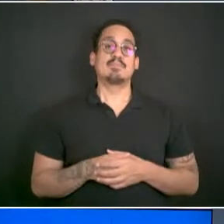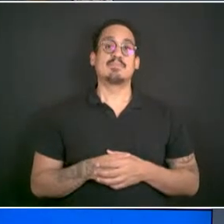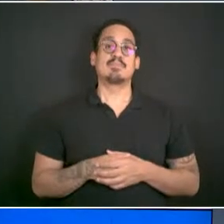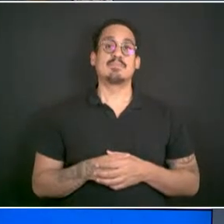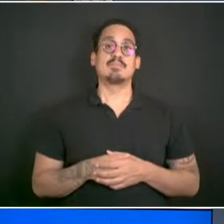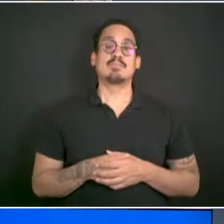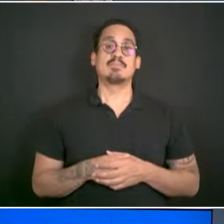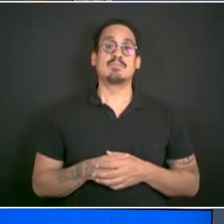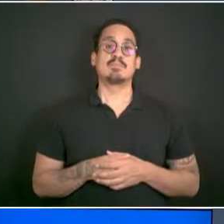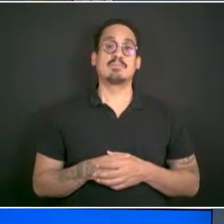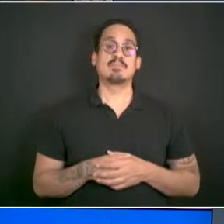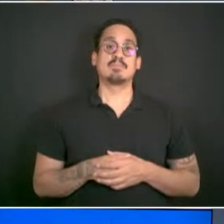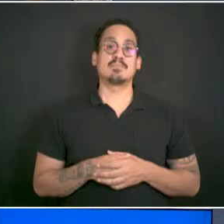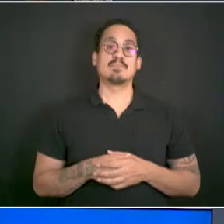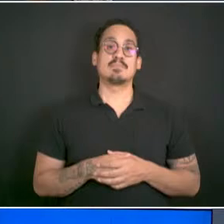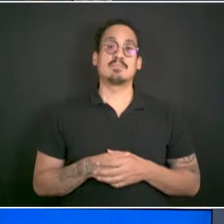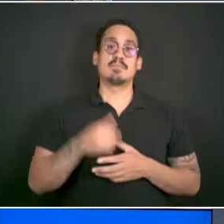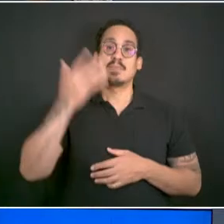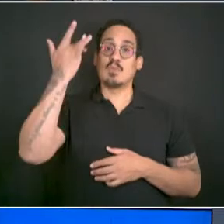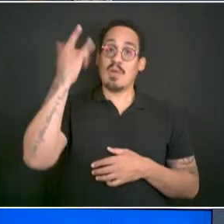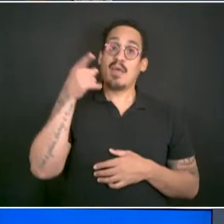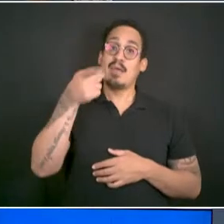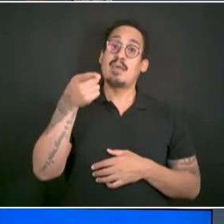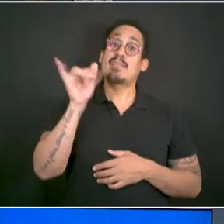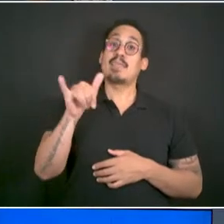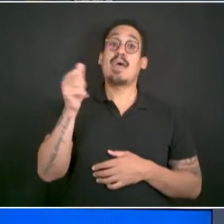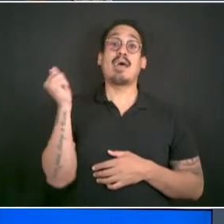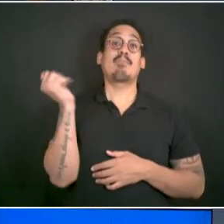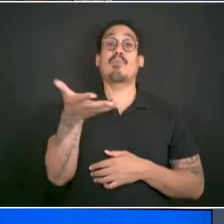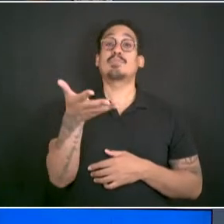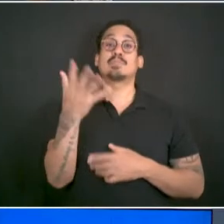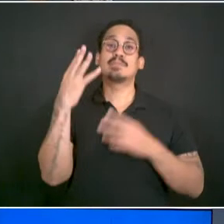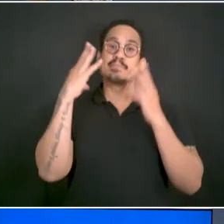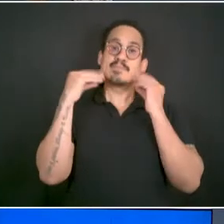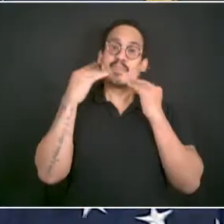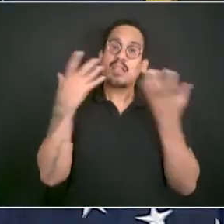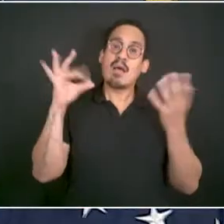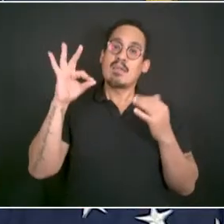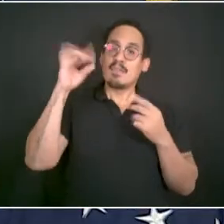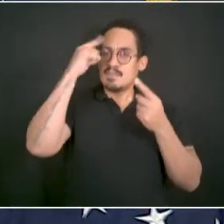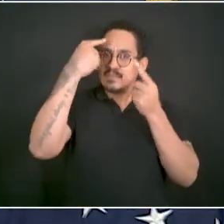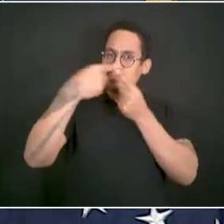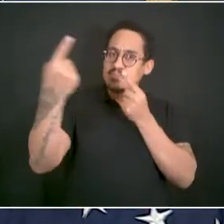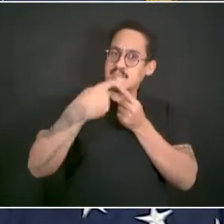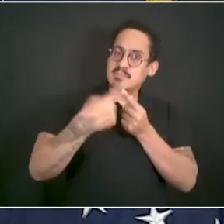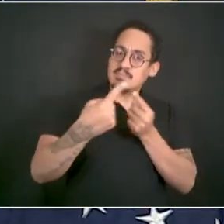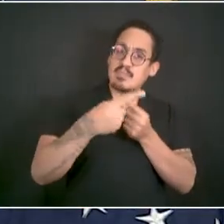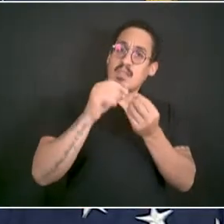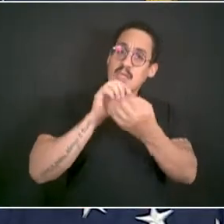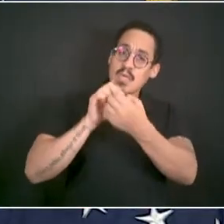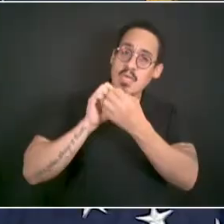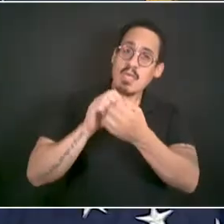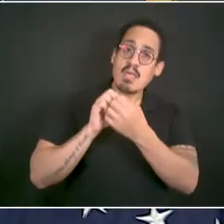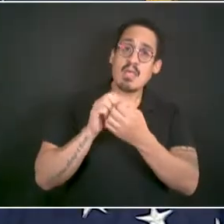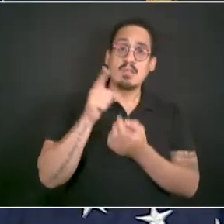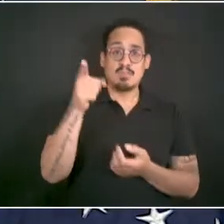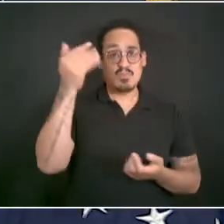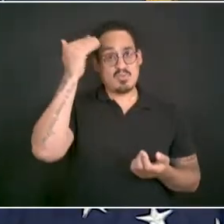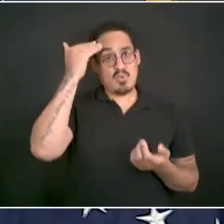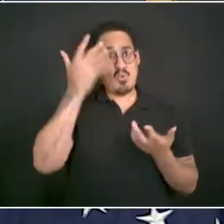persistent opposition. I'm just curious for your thoughts on that statement. I don't have the numbers for your first